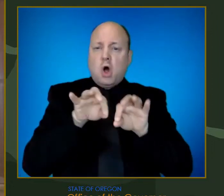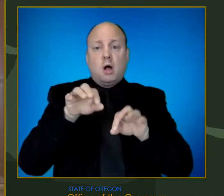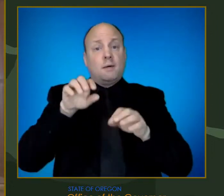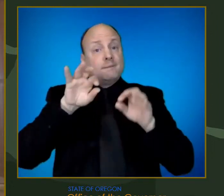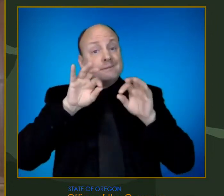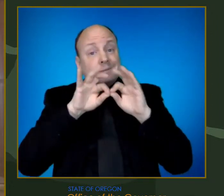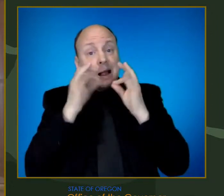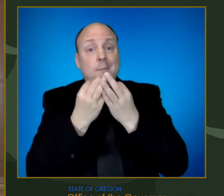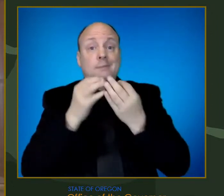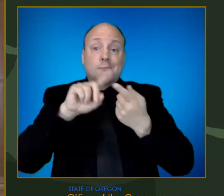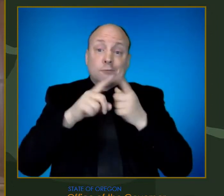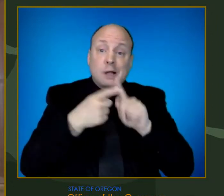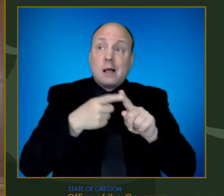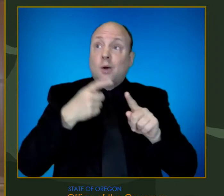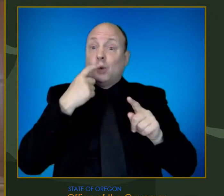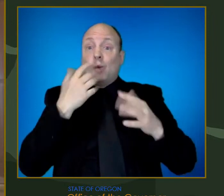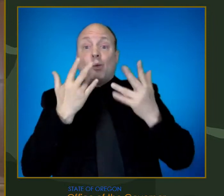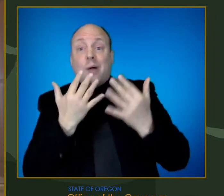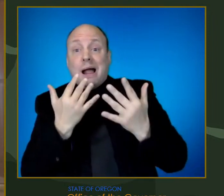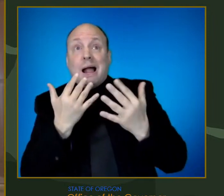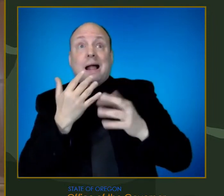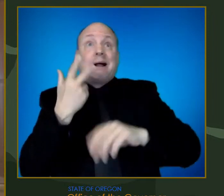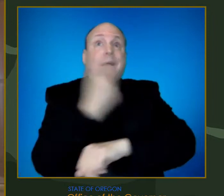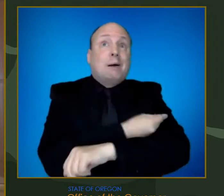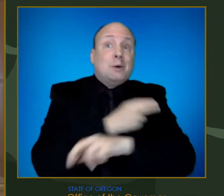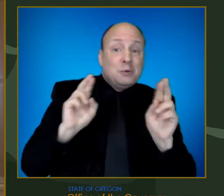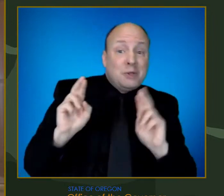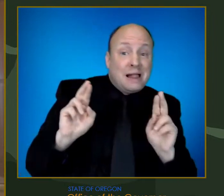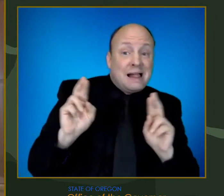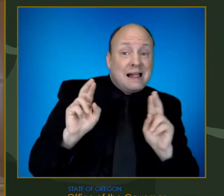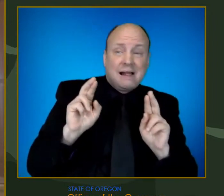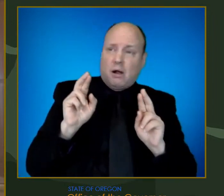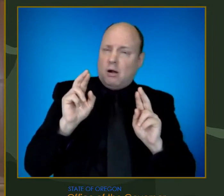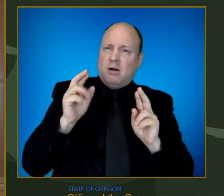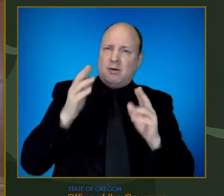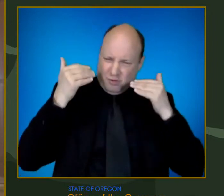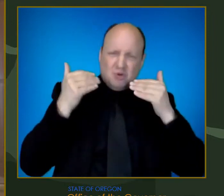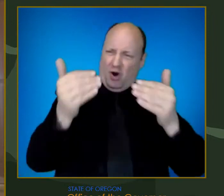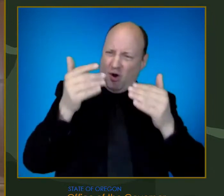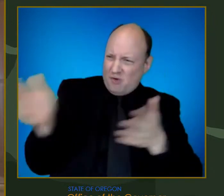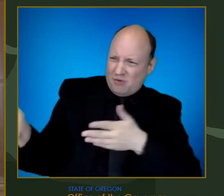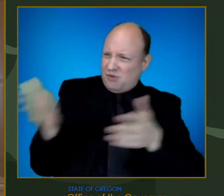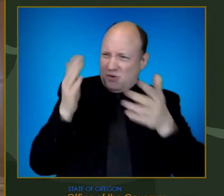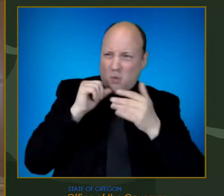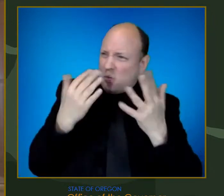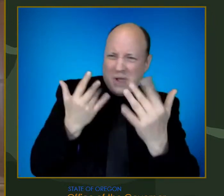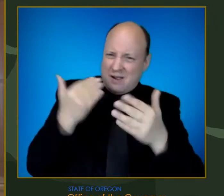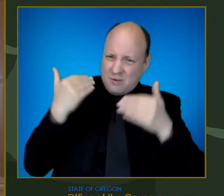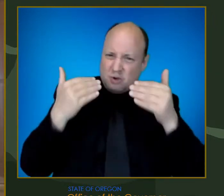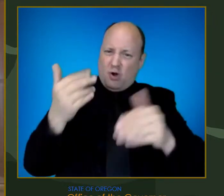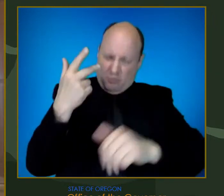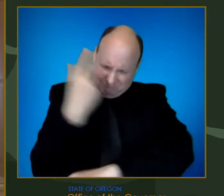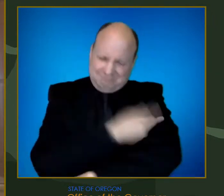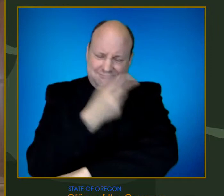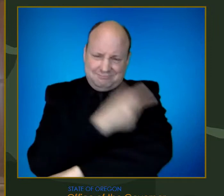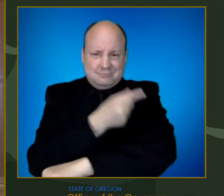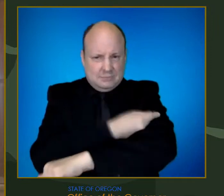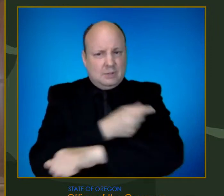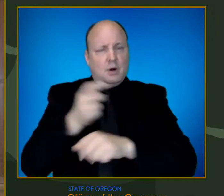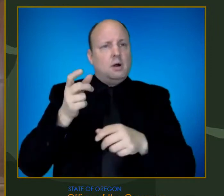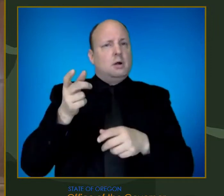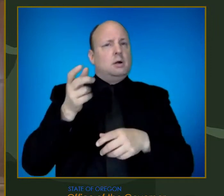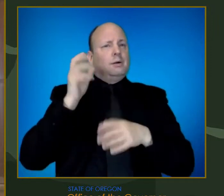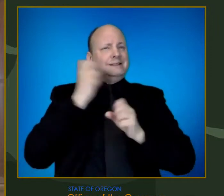vaccine, please keep them safe. We have to stay with the basics. Wear your mask, limit